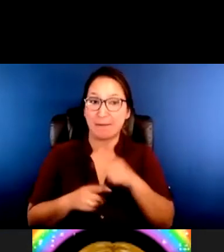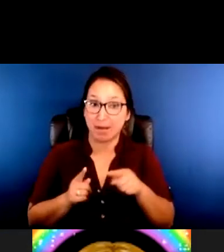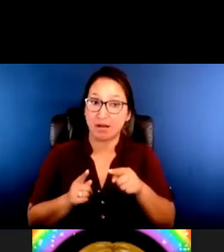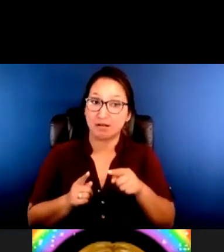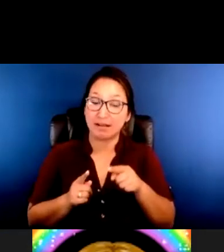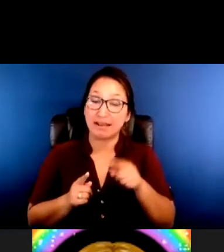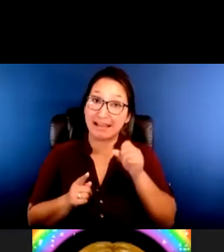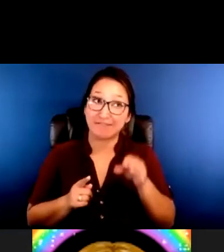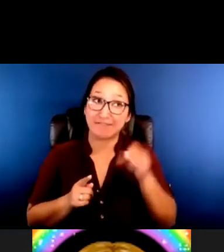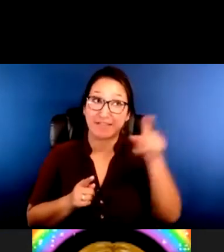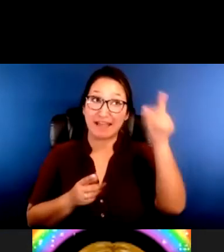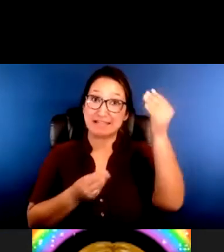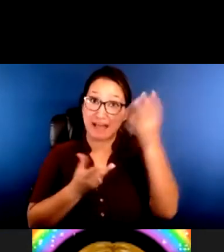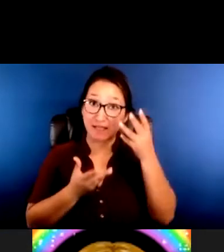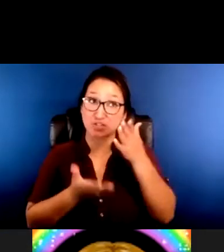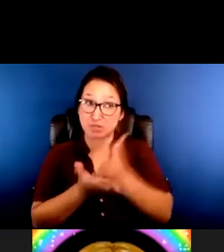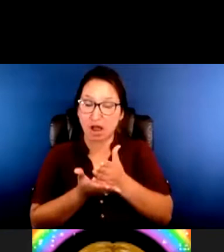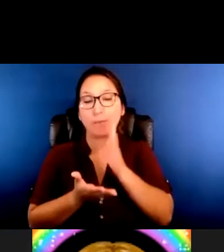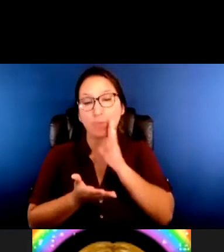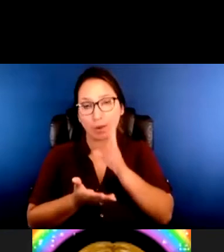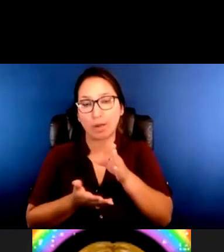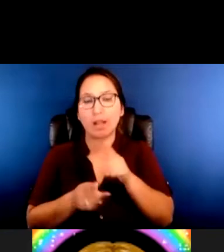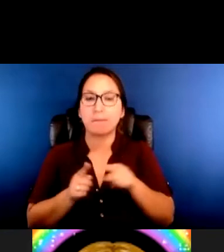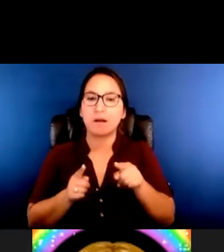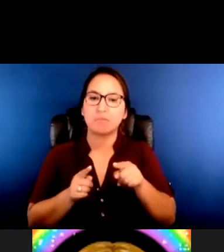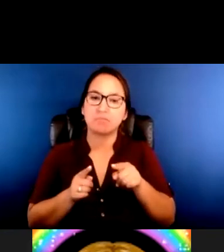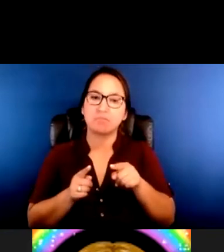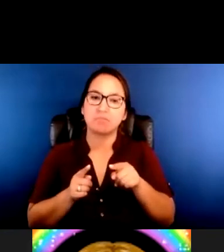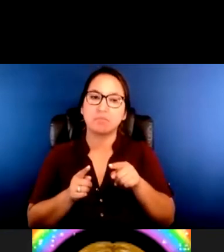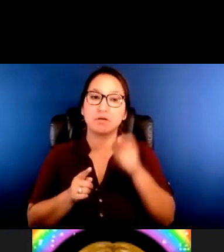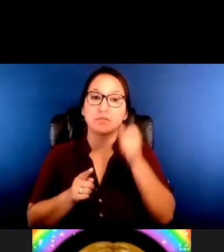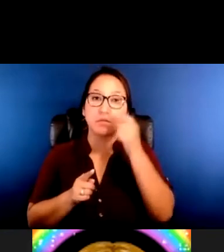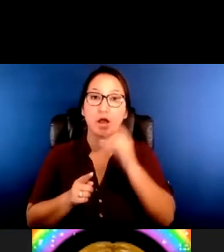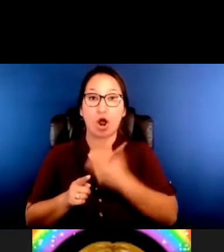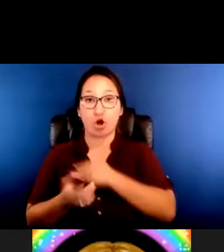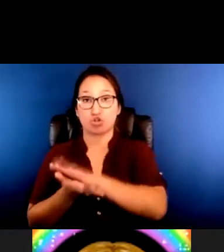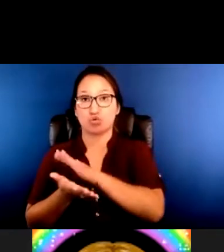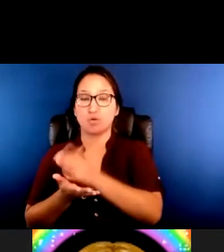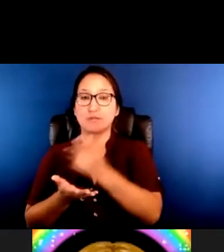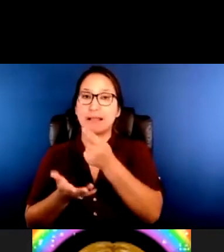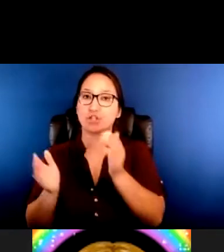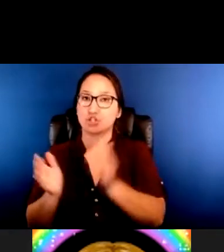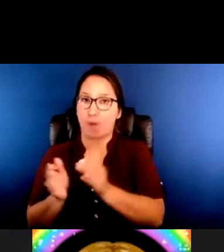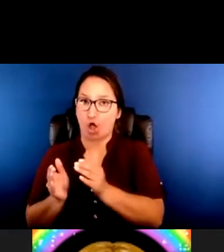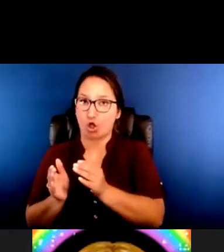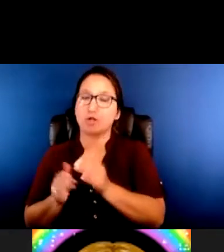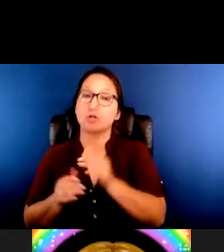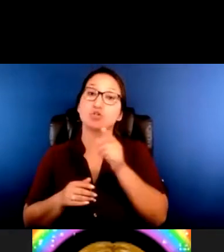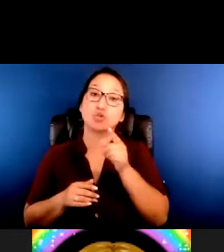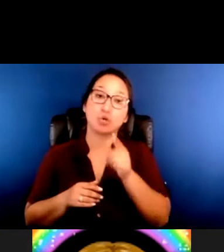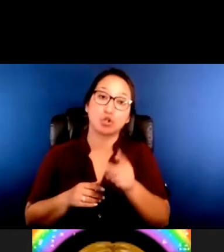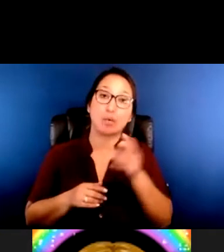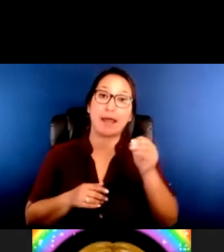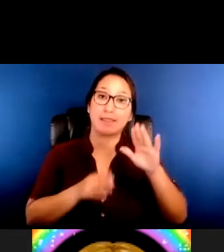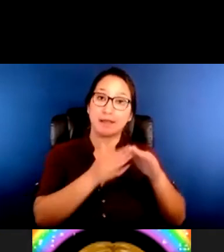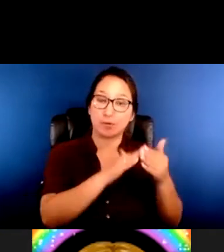to, but I was told that we could do that, maybe put some strain on other schools. We are smaller, so you in the community are benefiting from a smaller